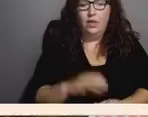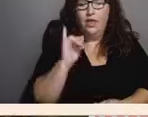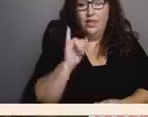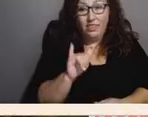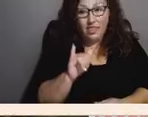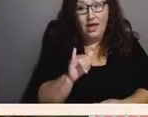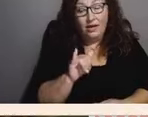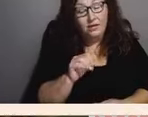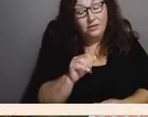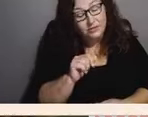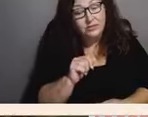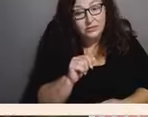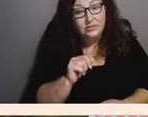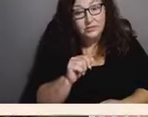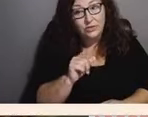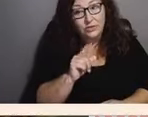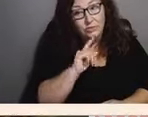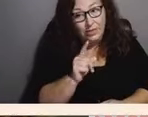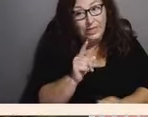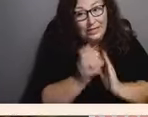acquired skill.